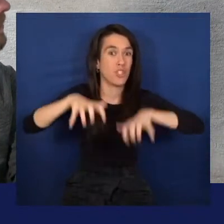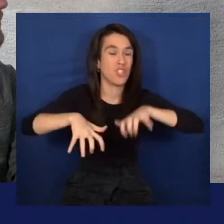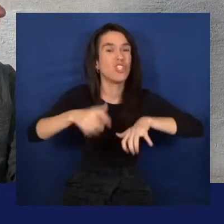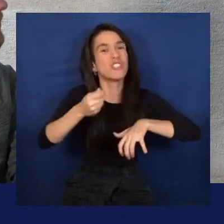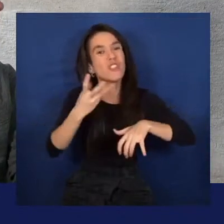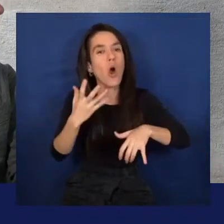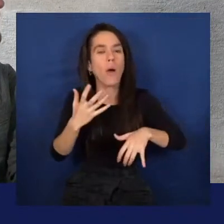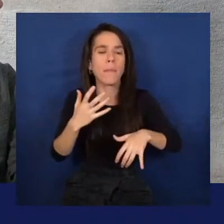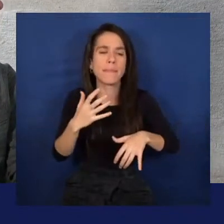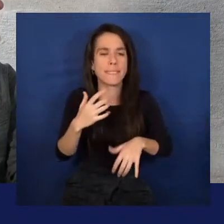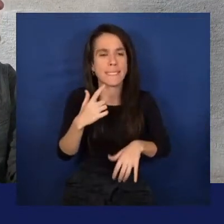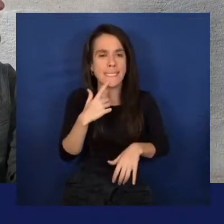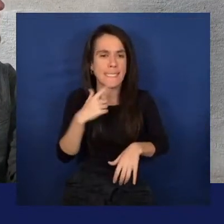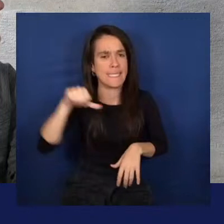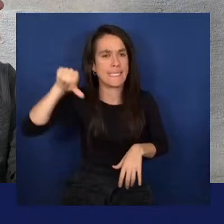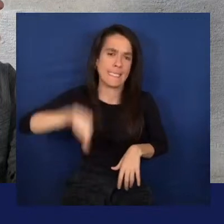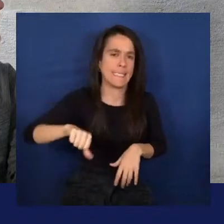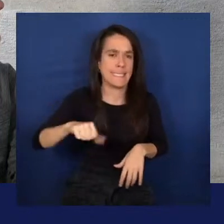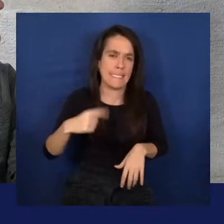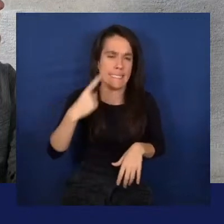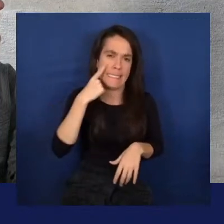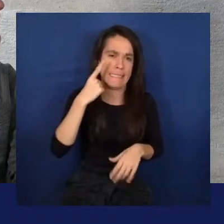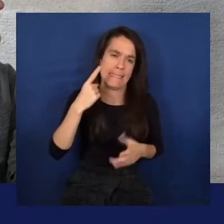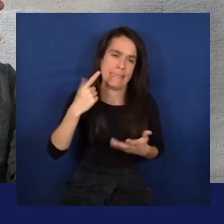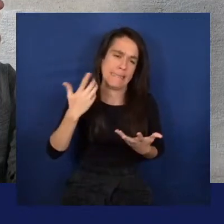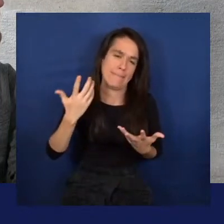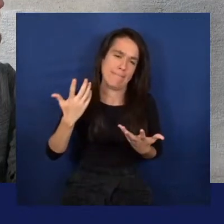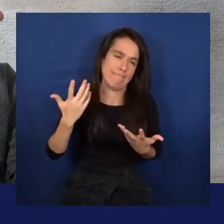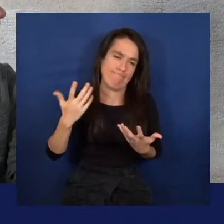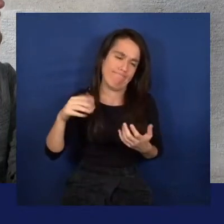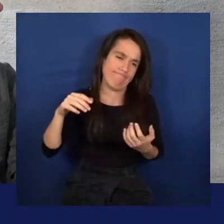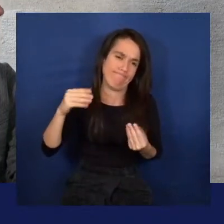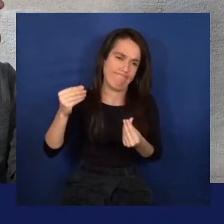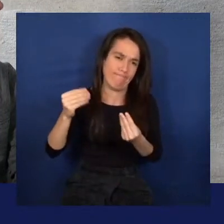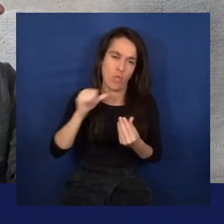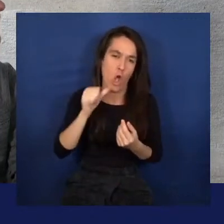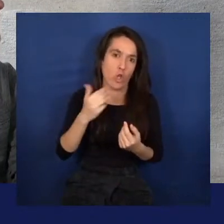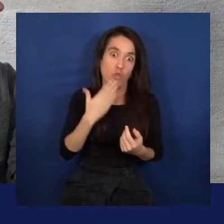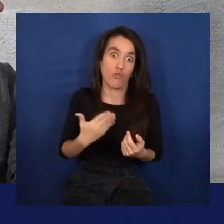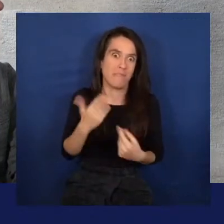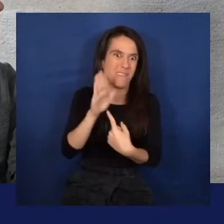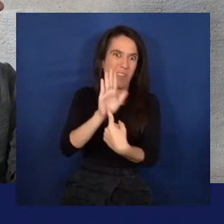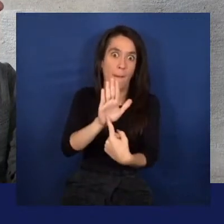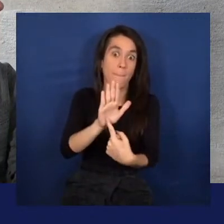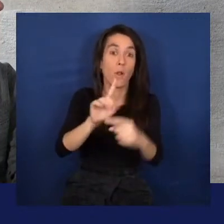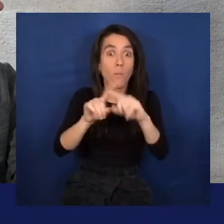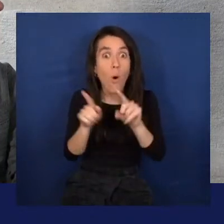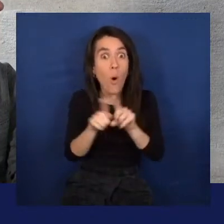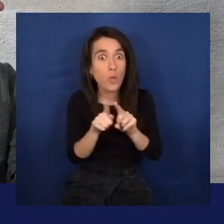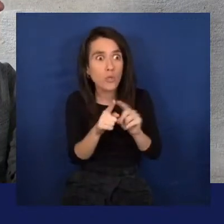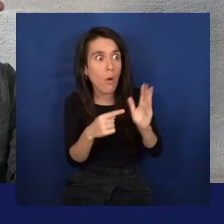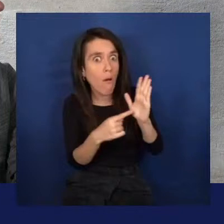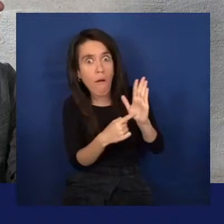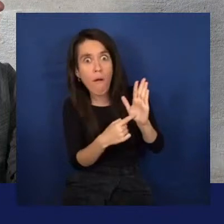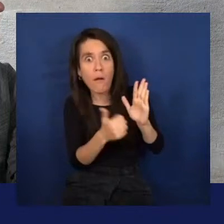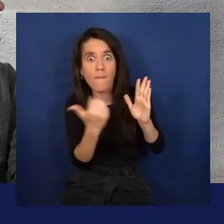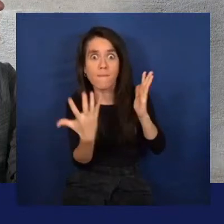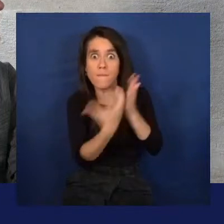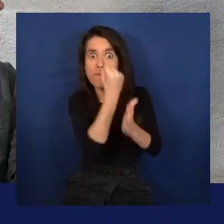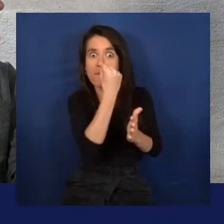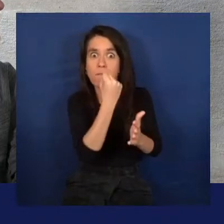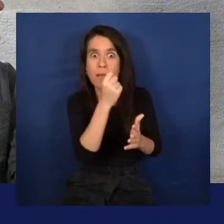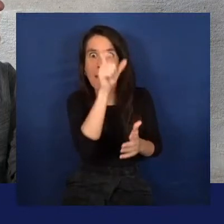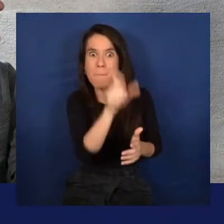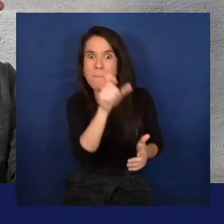the anthropomorphic things, the Terminators, all that silliness. But it's also useful for the public's fear